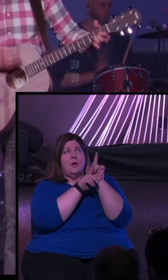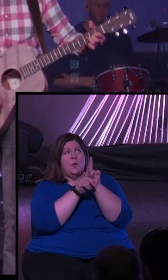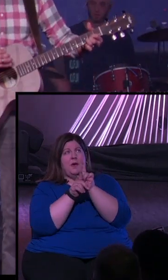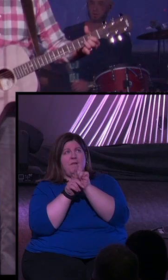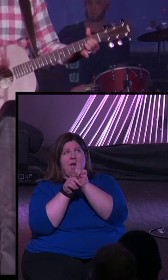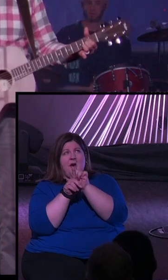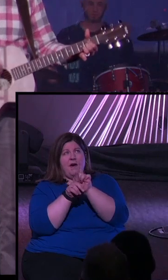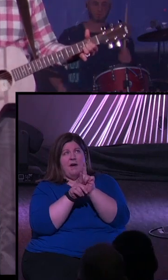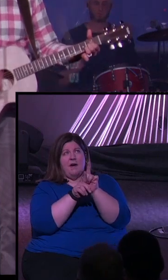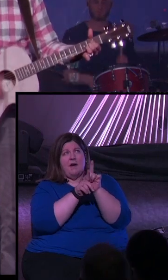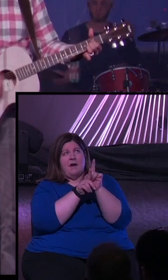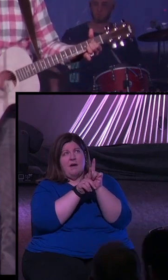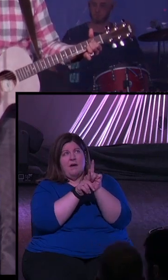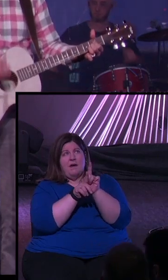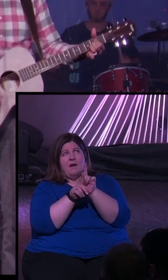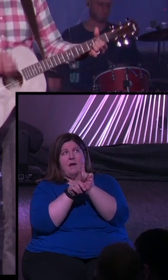will